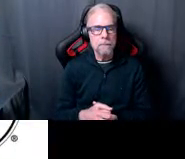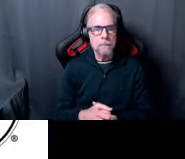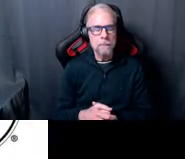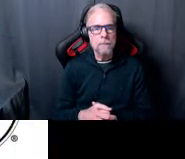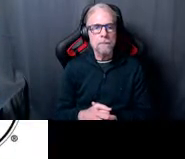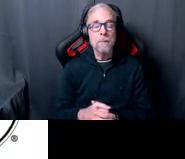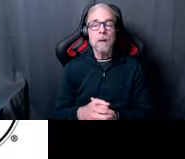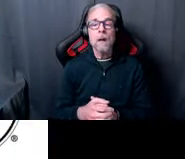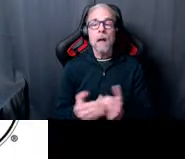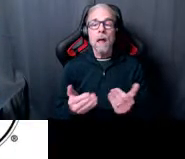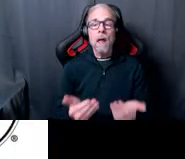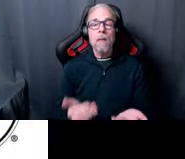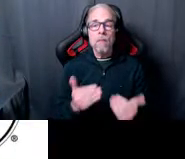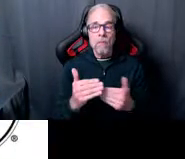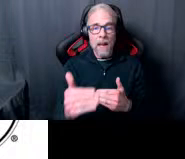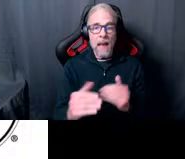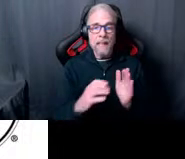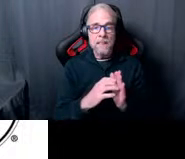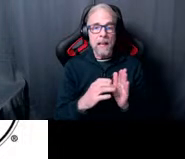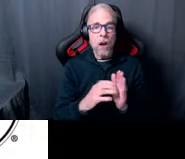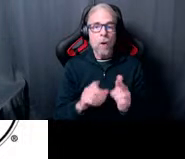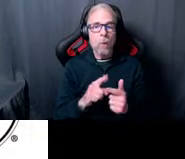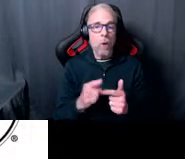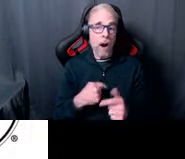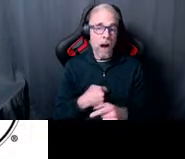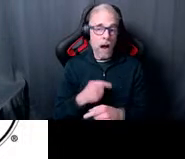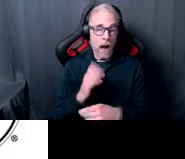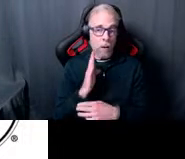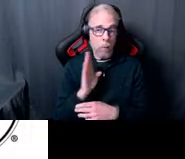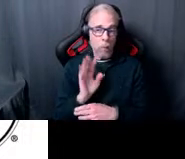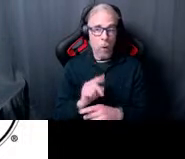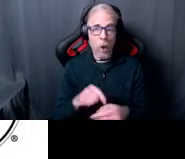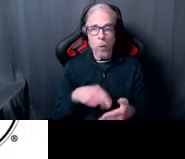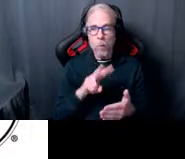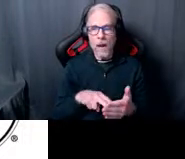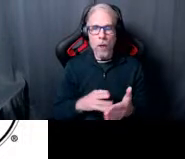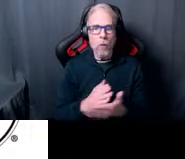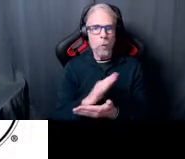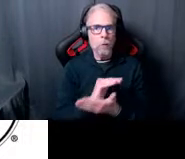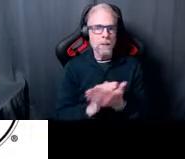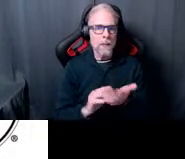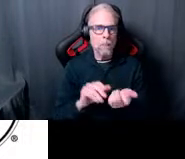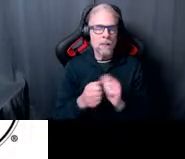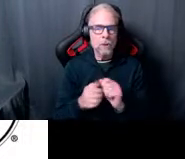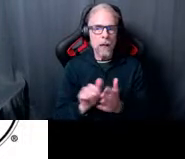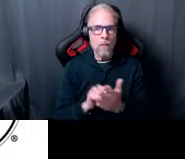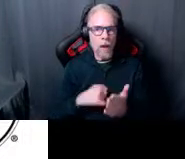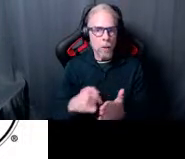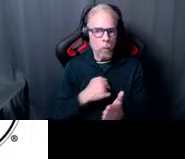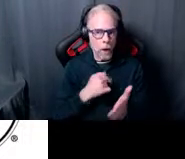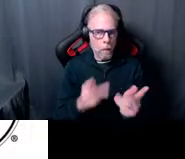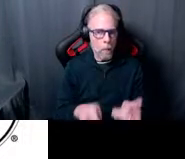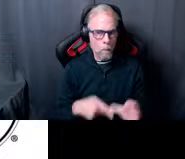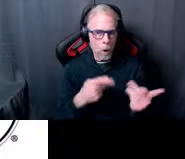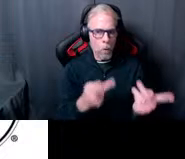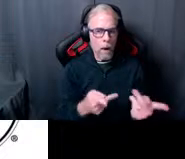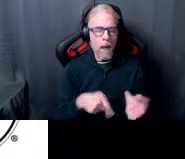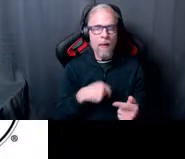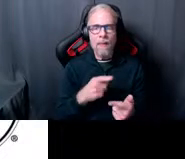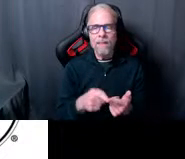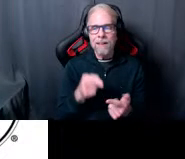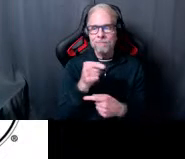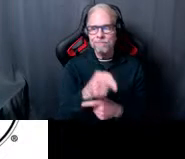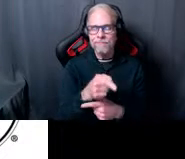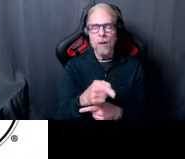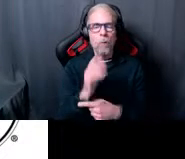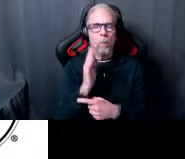This next section is basically where I will read through some of the changes that we are proposing. And this is just going